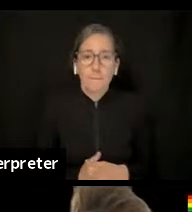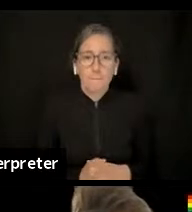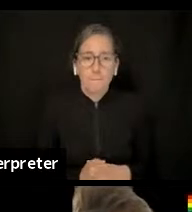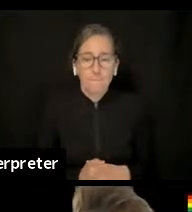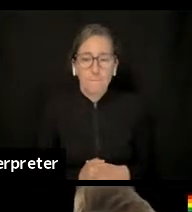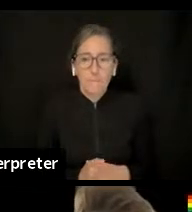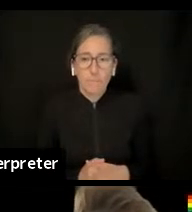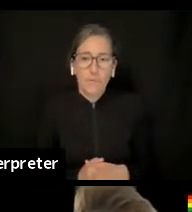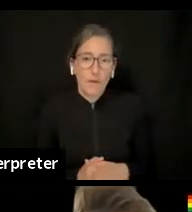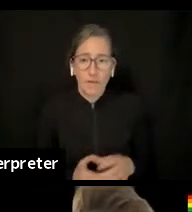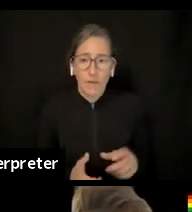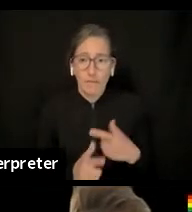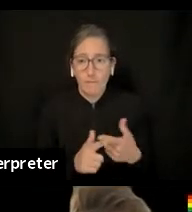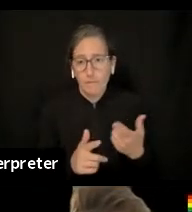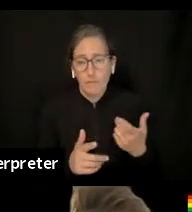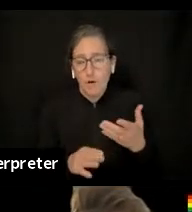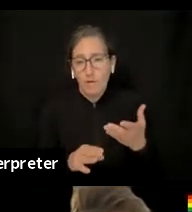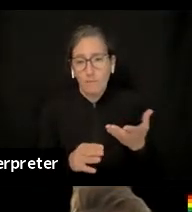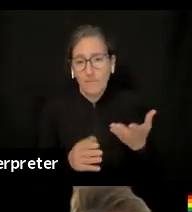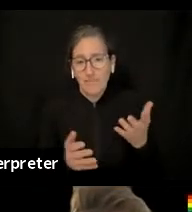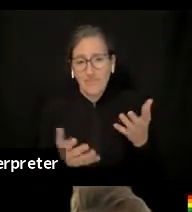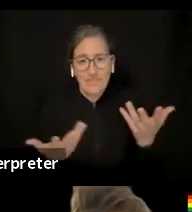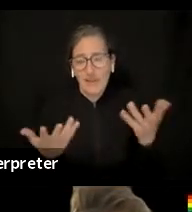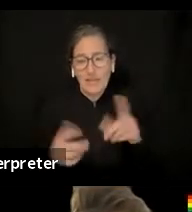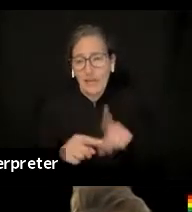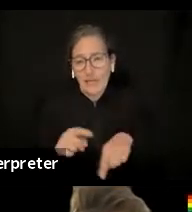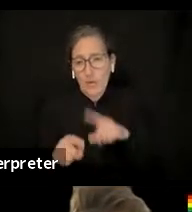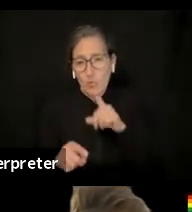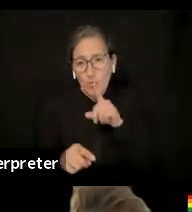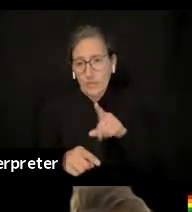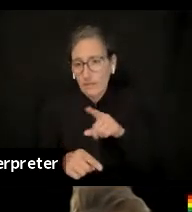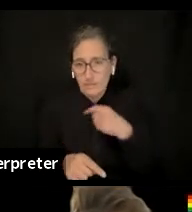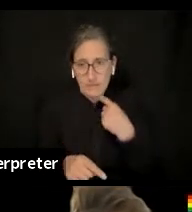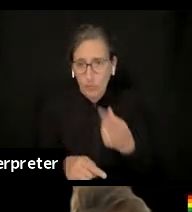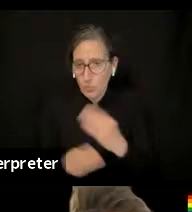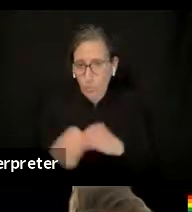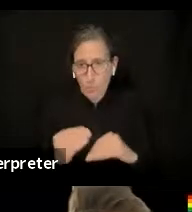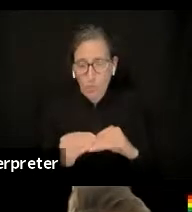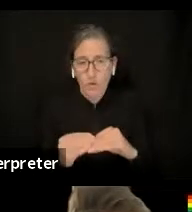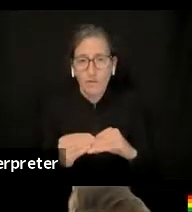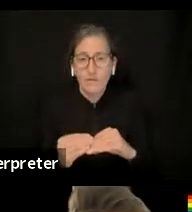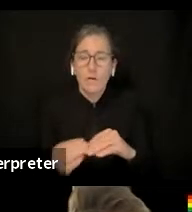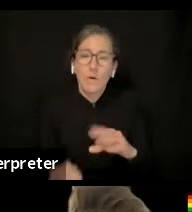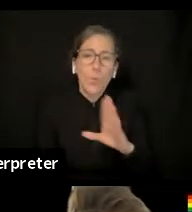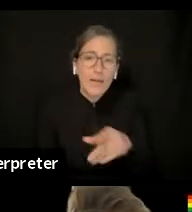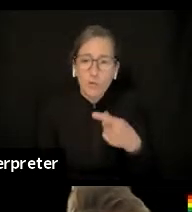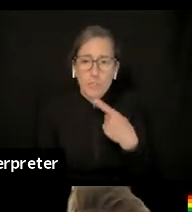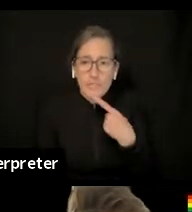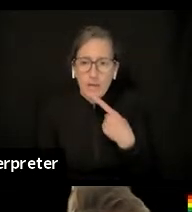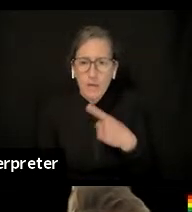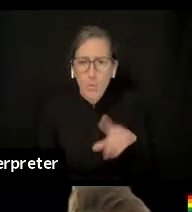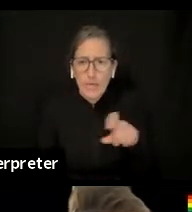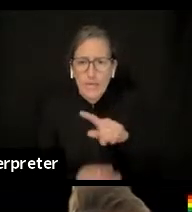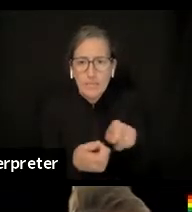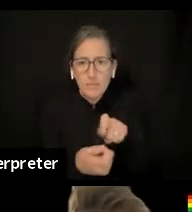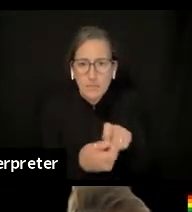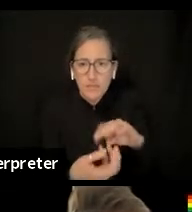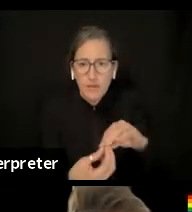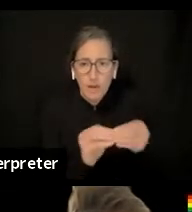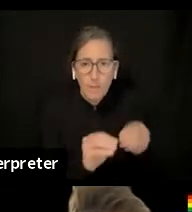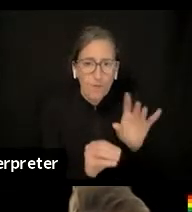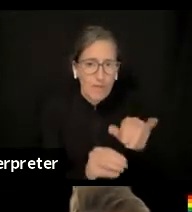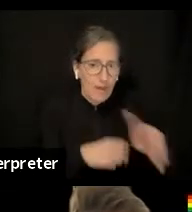Sort of beyond that, I can't really commit to. There was never like a, we need, X many of this person, and this